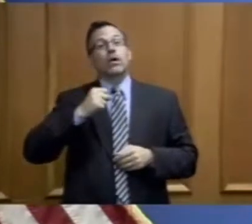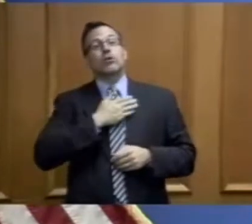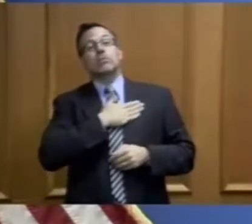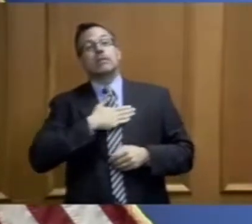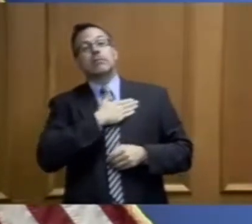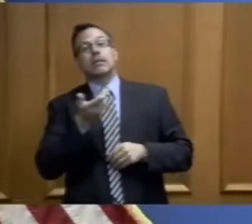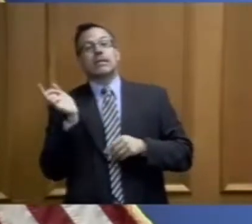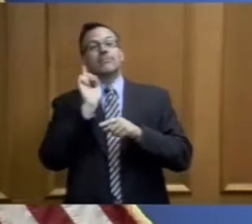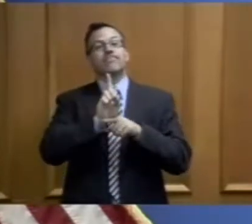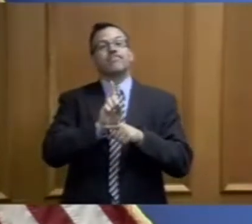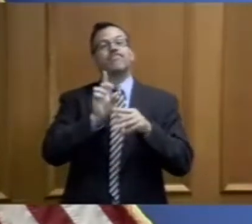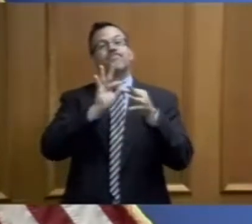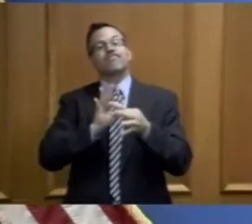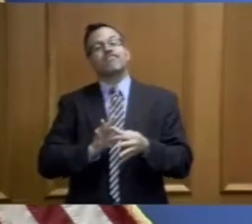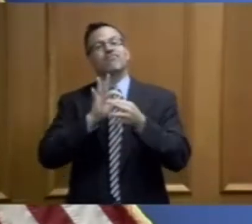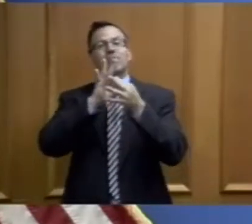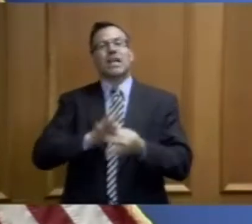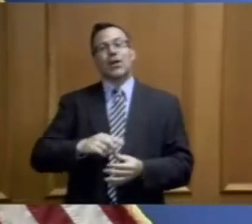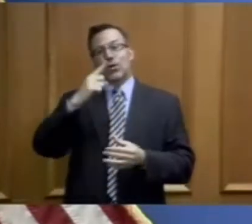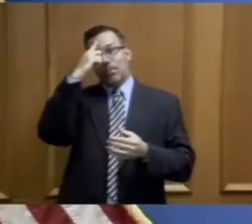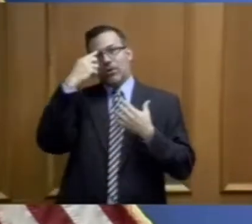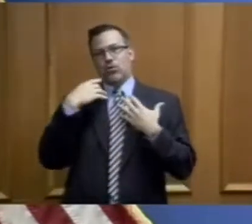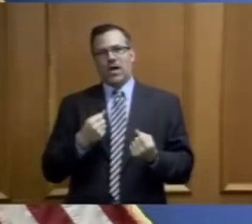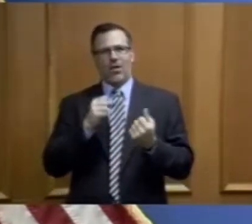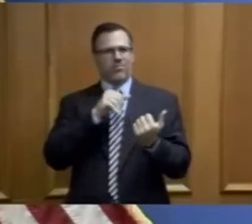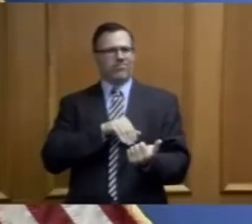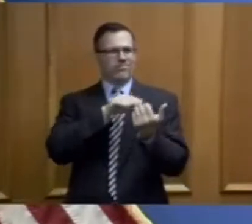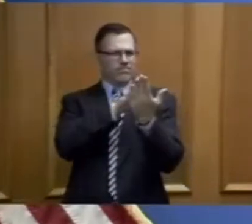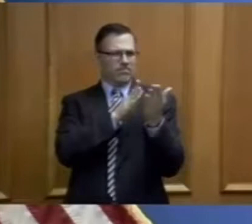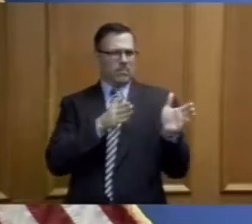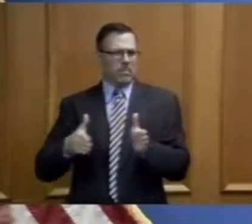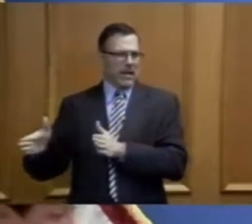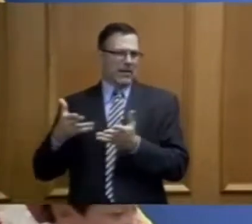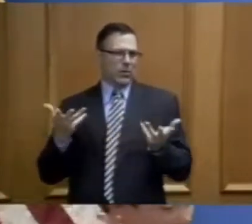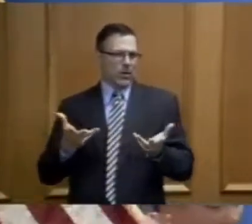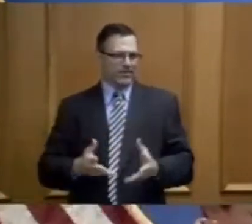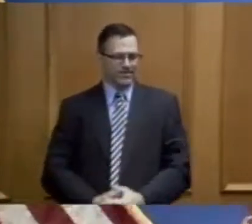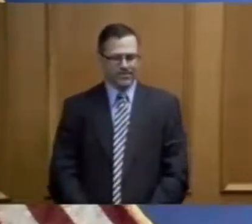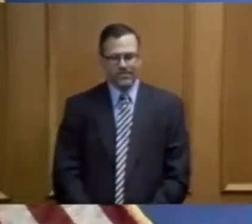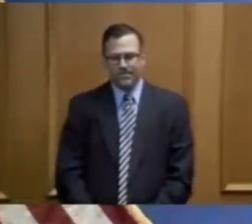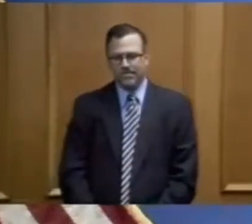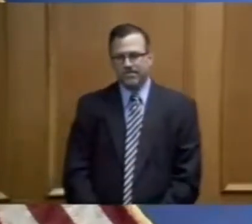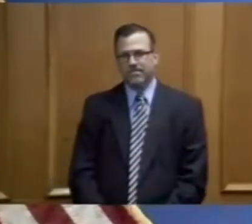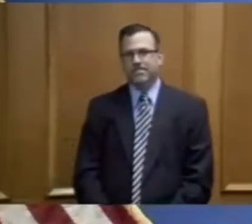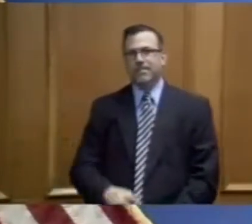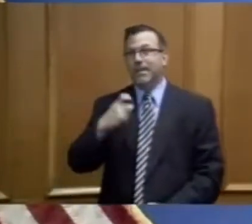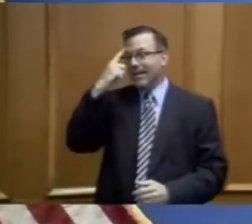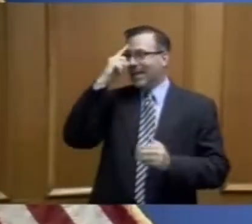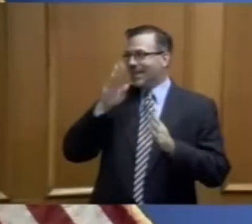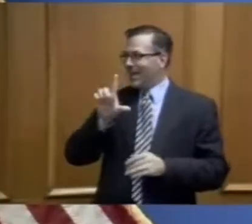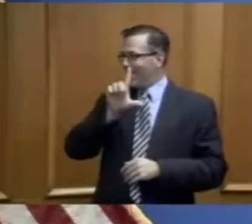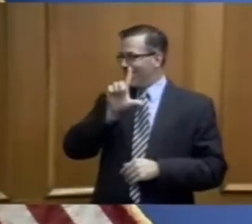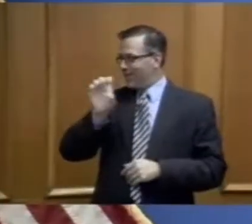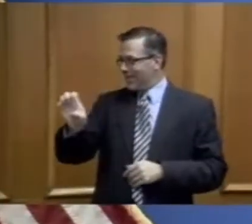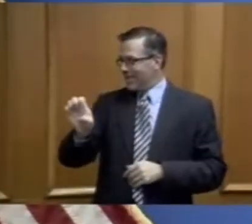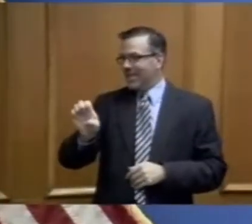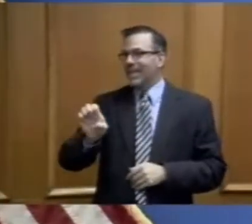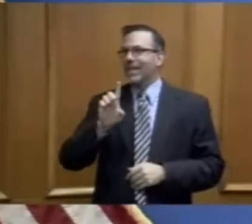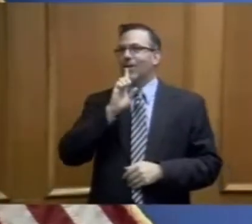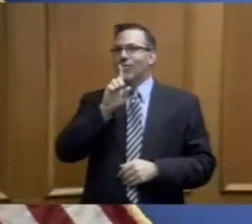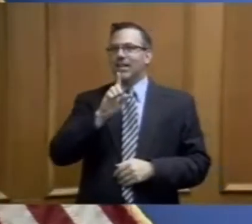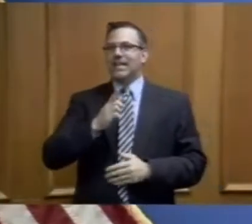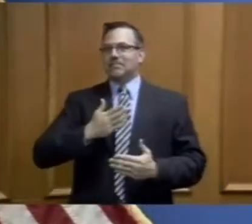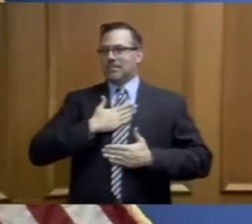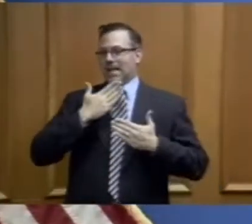provide comments about the mental health initiatives that we are taking. Governor Lee, we're so grateful to be able